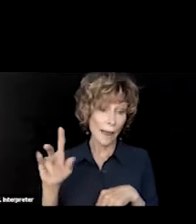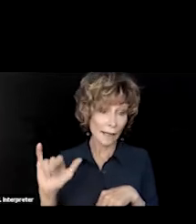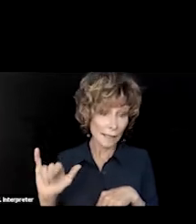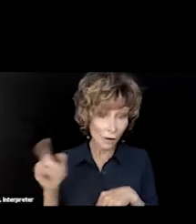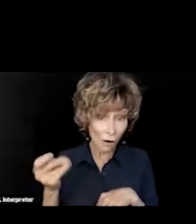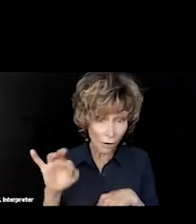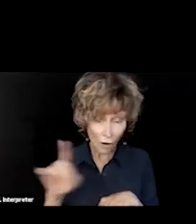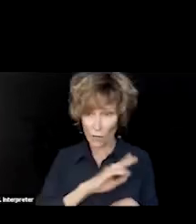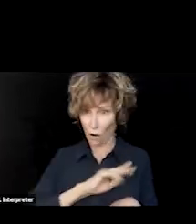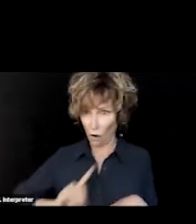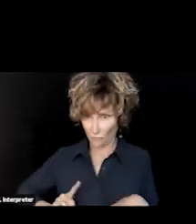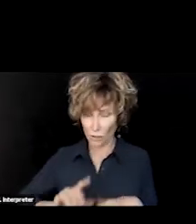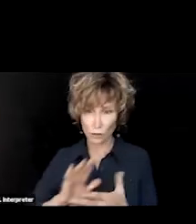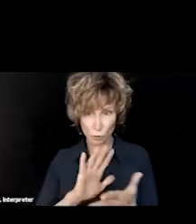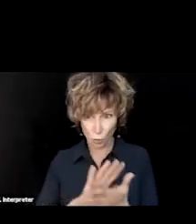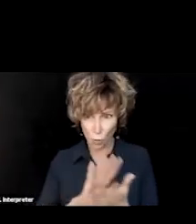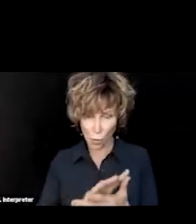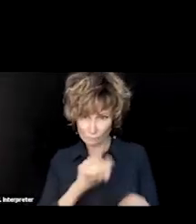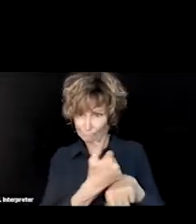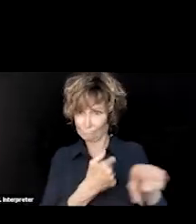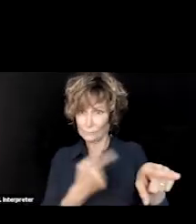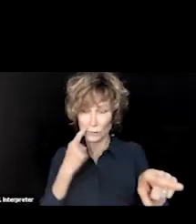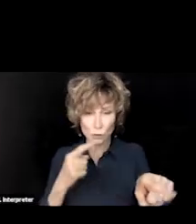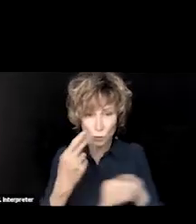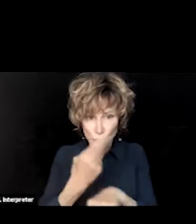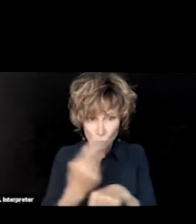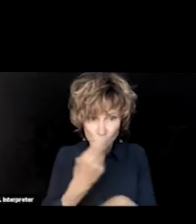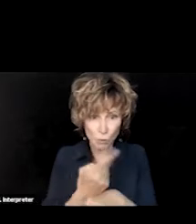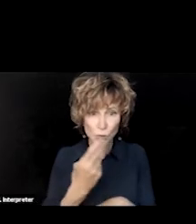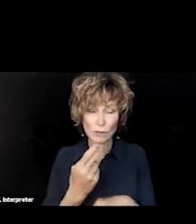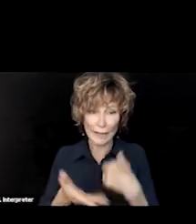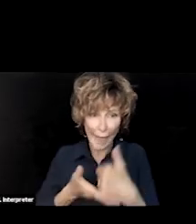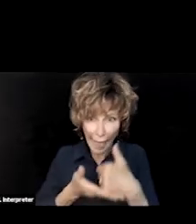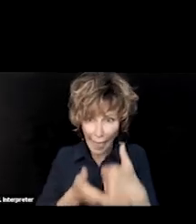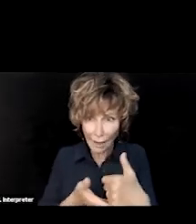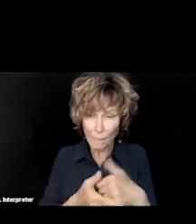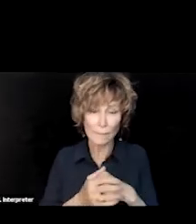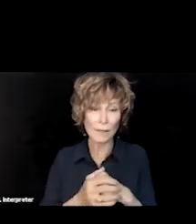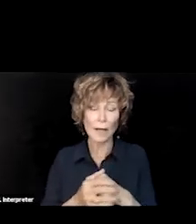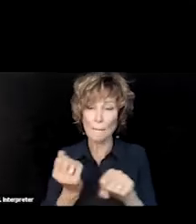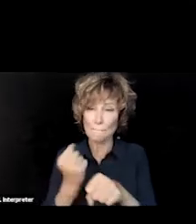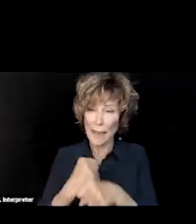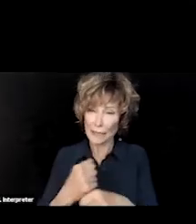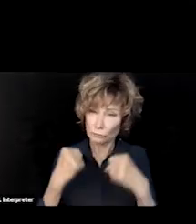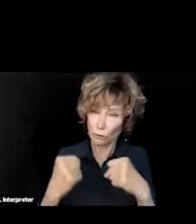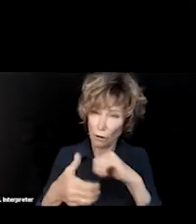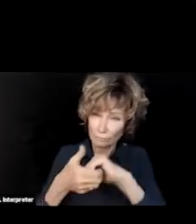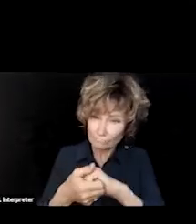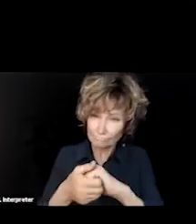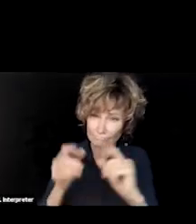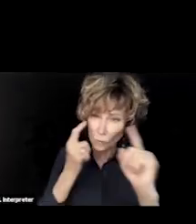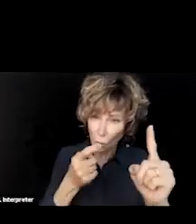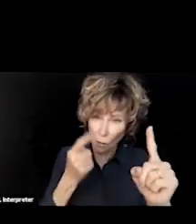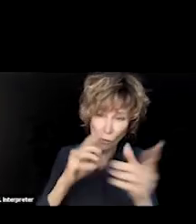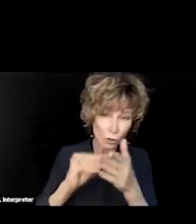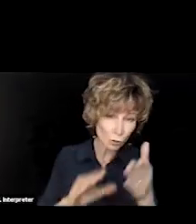compass schools can use to increase the capacity of educators and families to build strong partnerships aimed at student